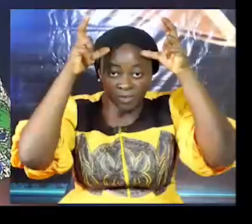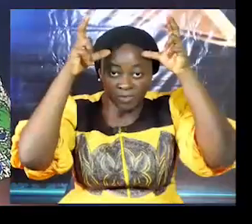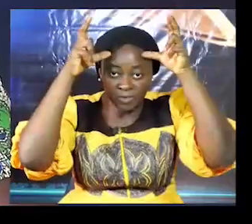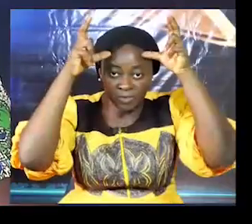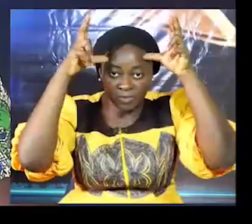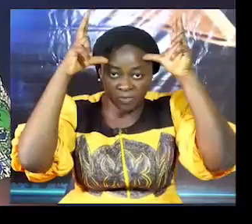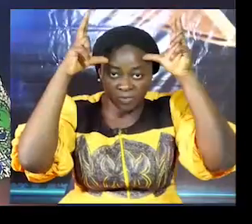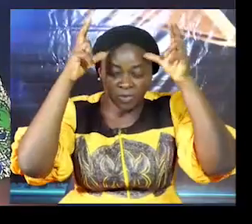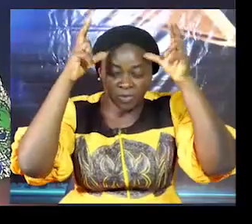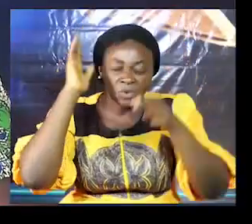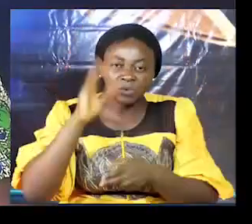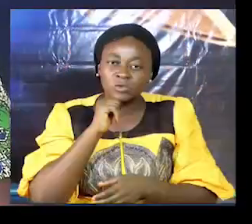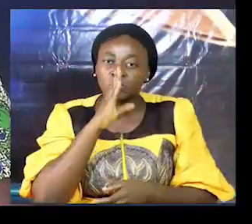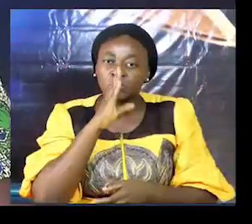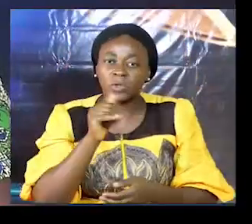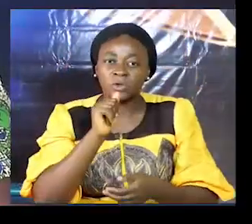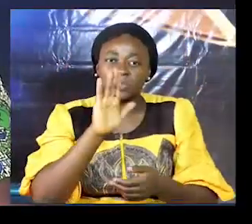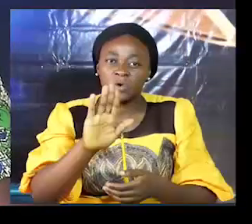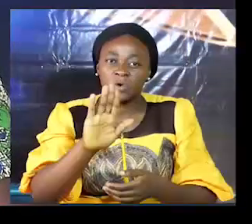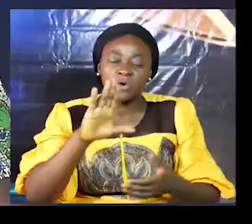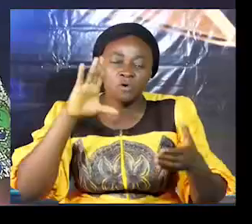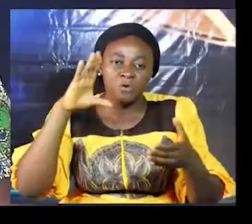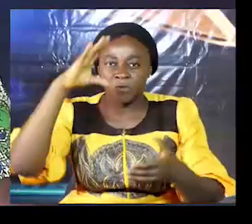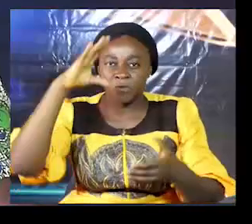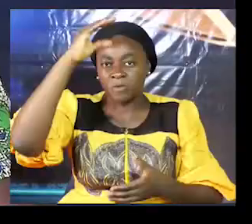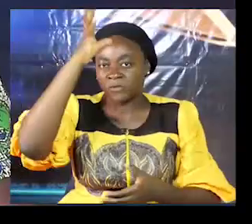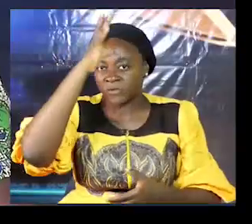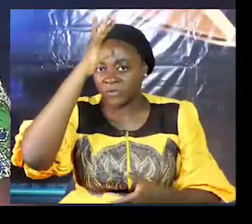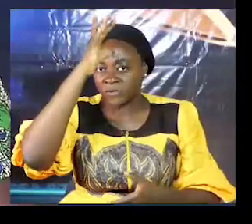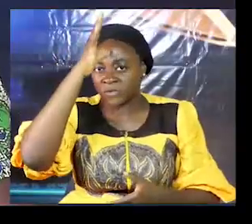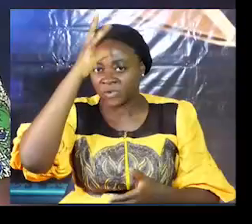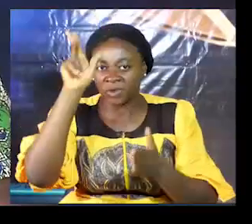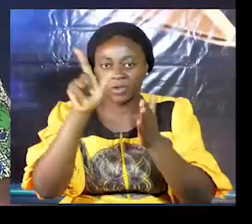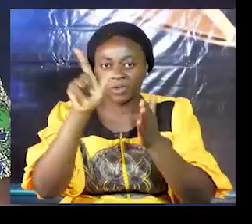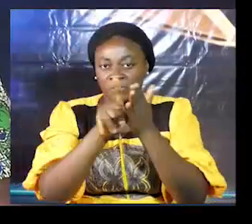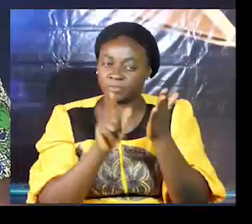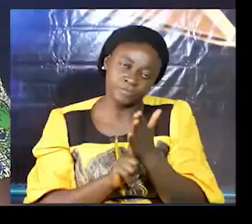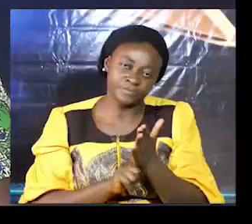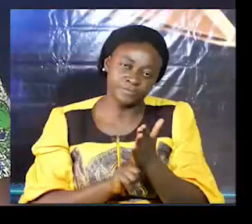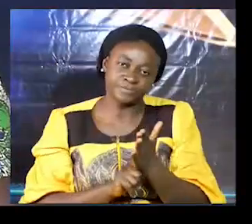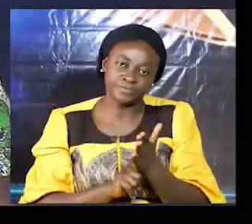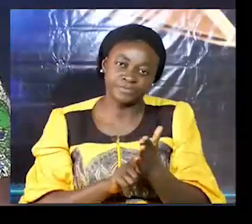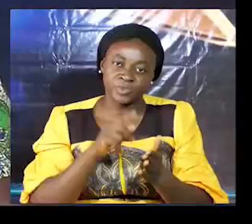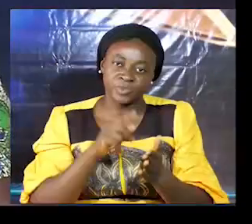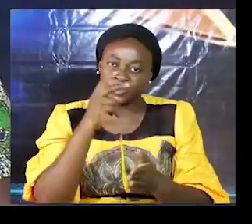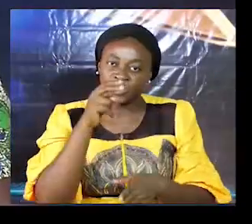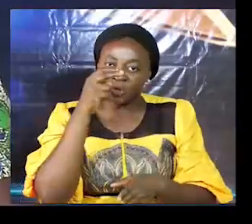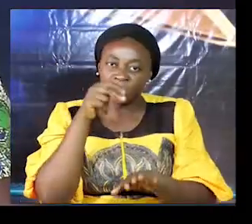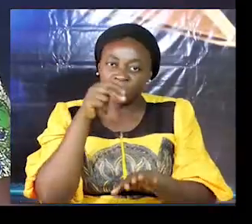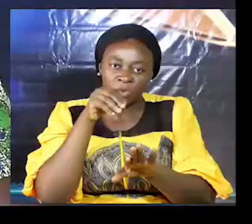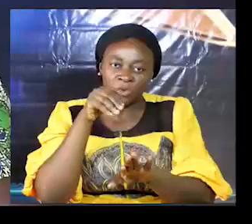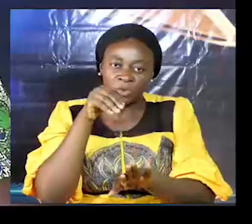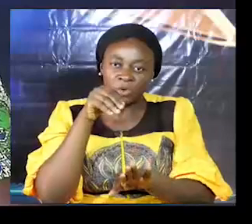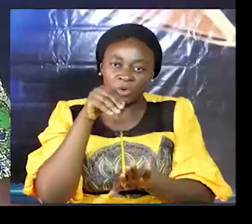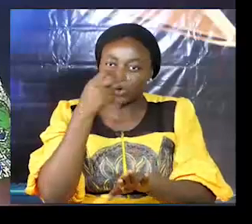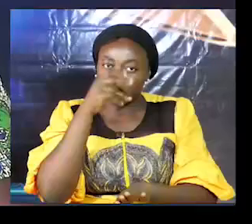child. He lost his two eyes. Even though he repented, it was too late. He couldn't continue in the journey. He